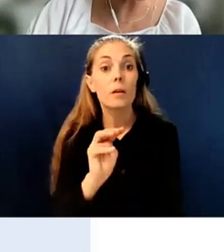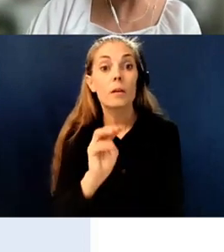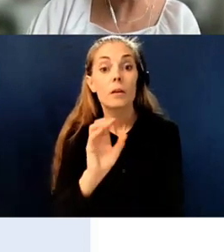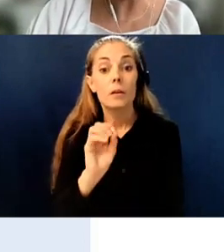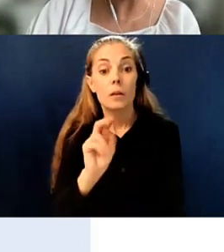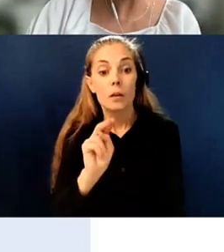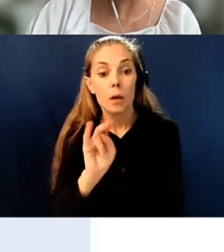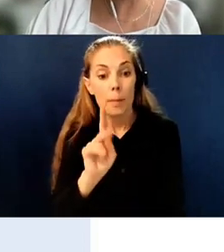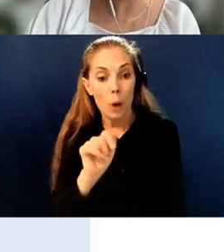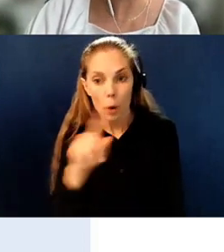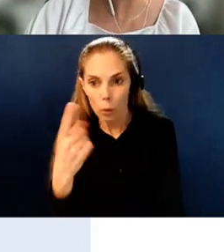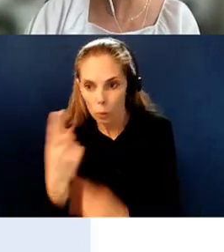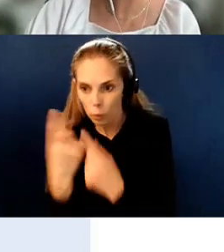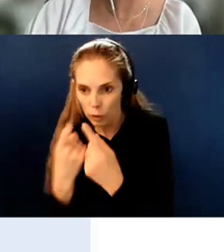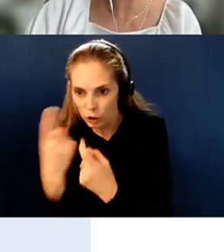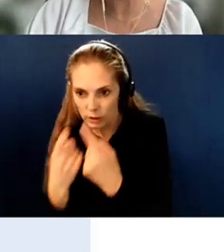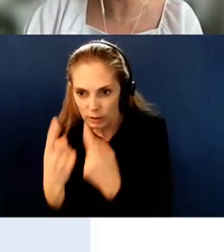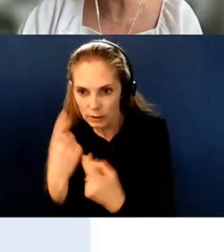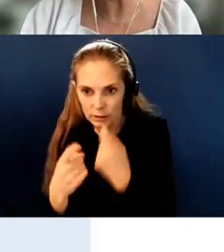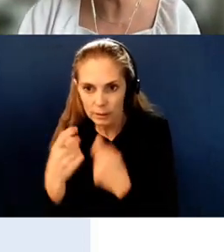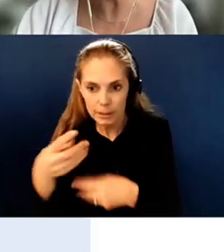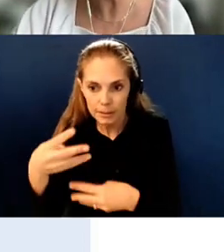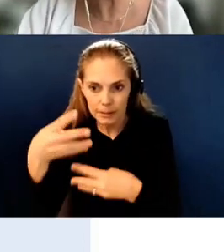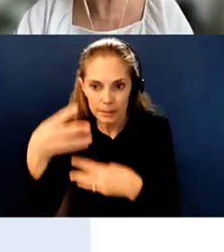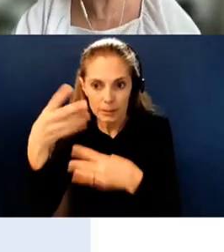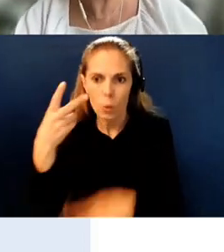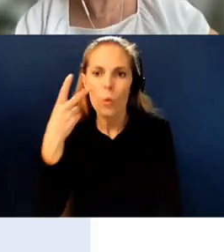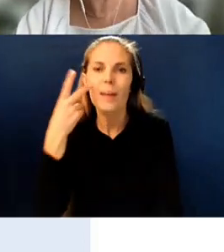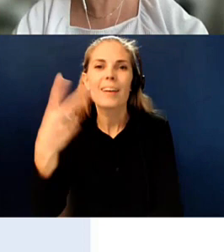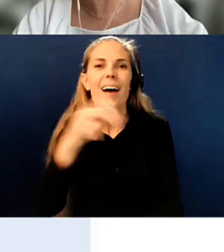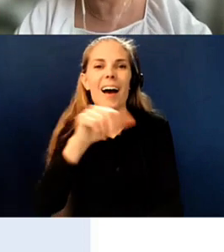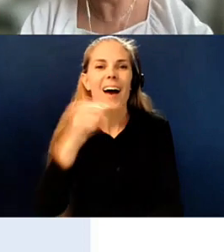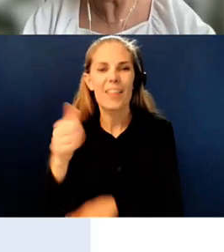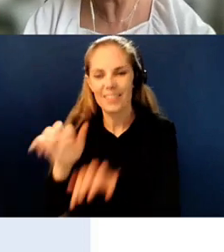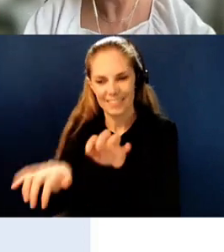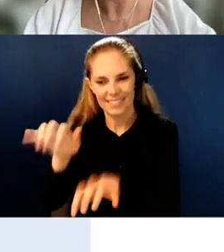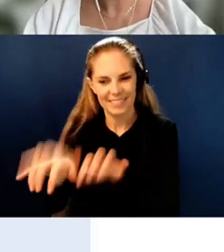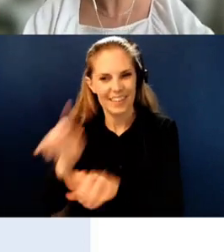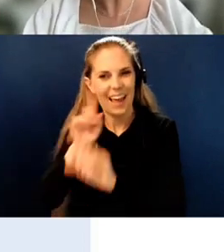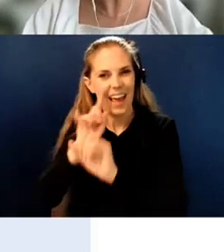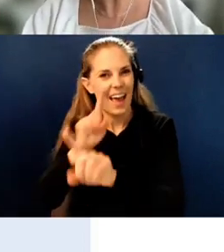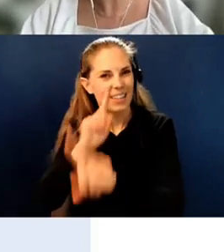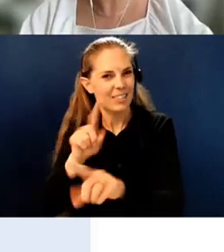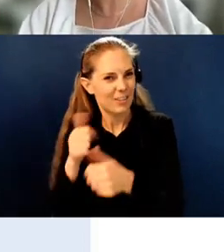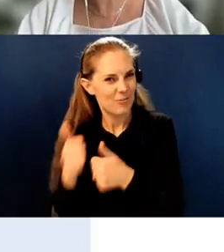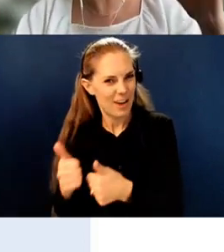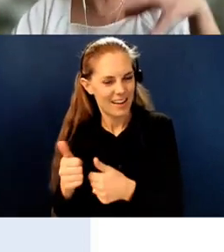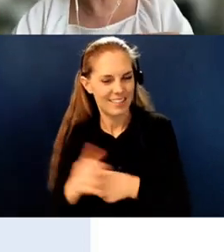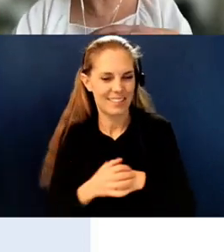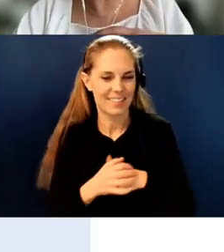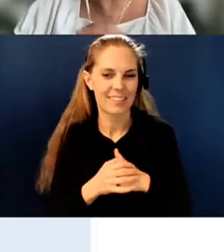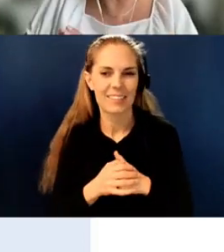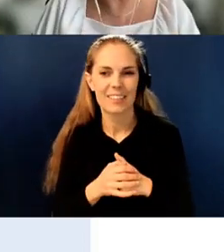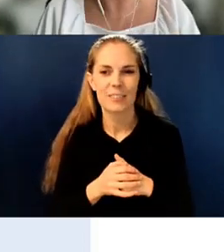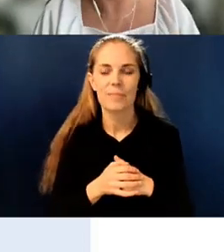as undeliverable, so I can see their questions being asked and answered by other participants, which is great. One thing that I just want to add before we jump in